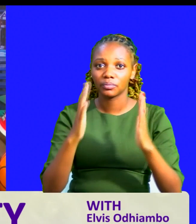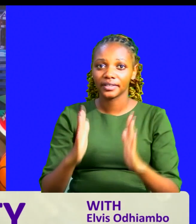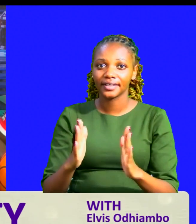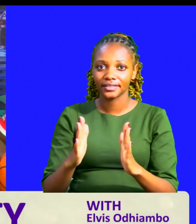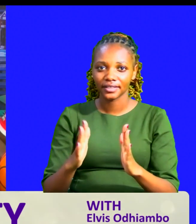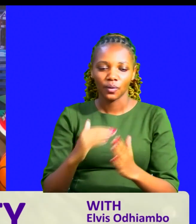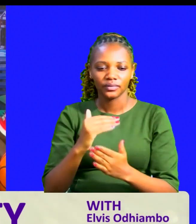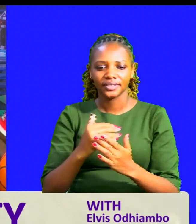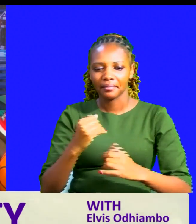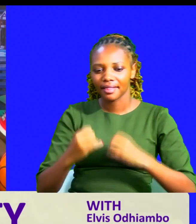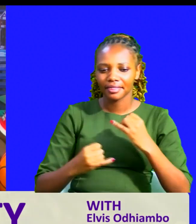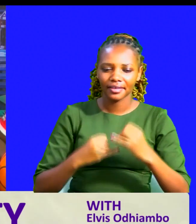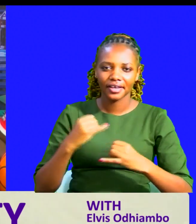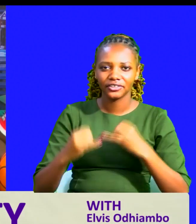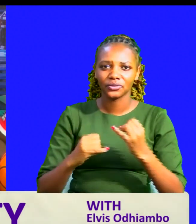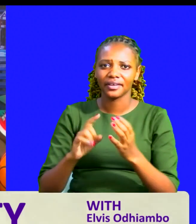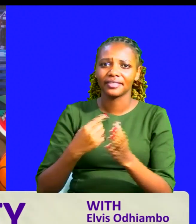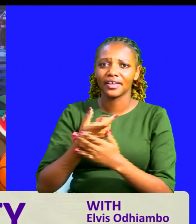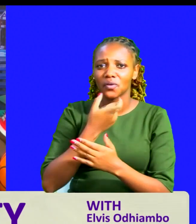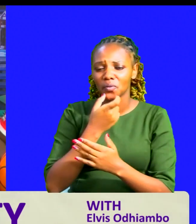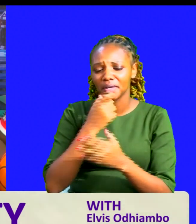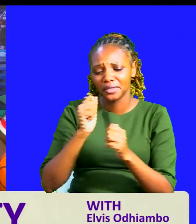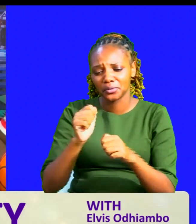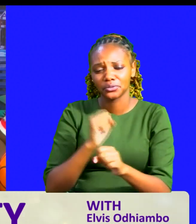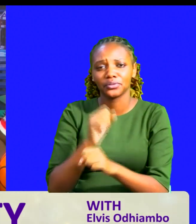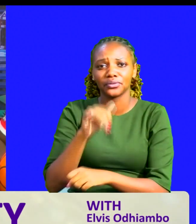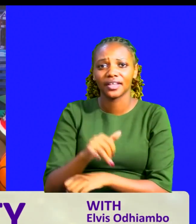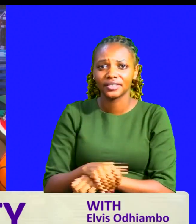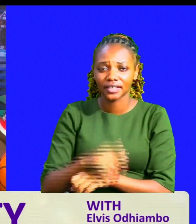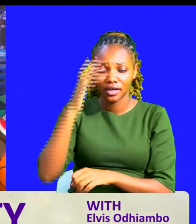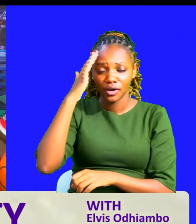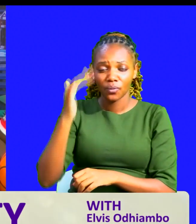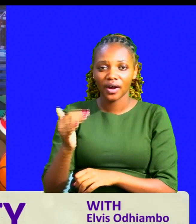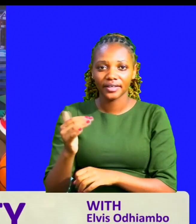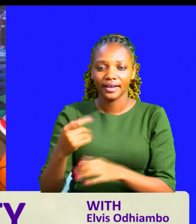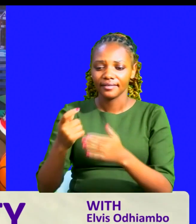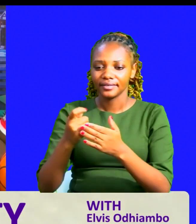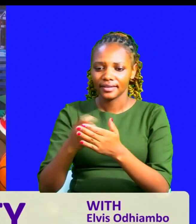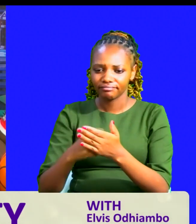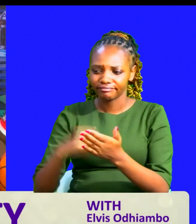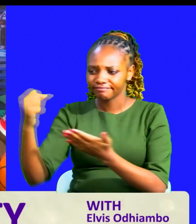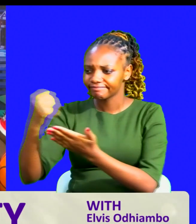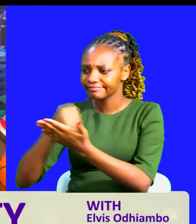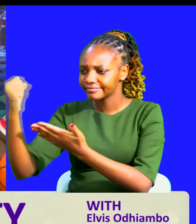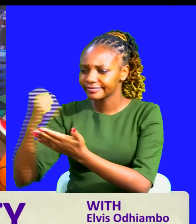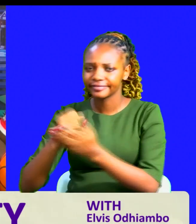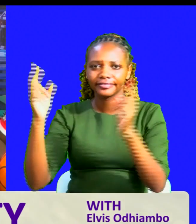hobby in the KPL, Gor Mahia is well known for that, because they have went ahead to sign a lot of international players